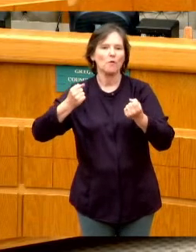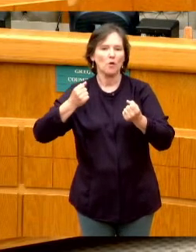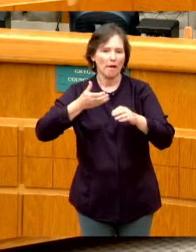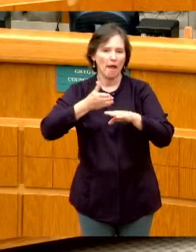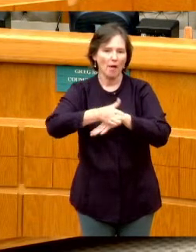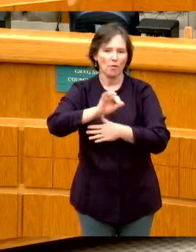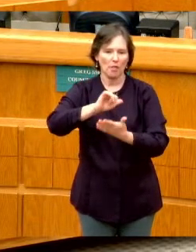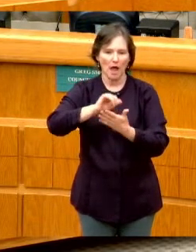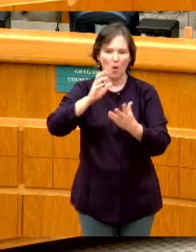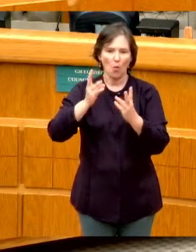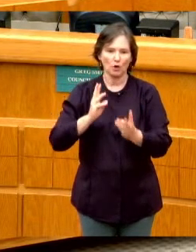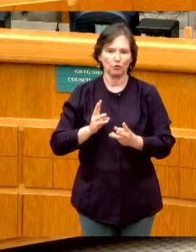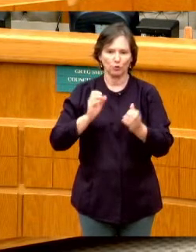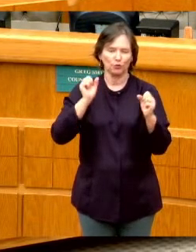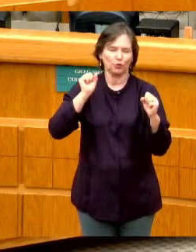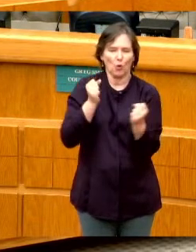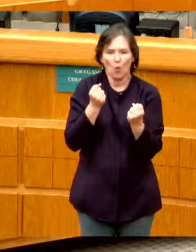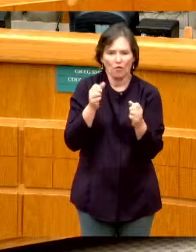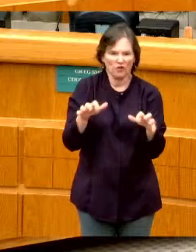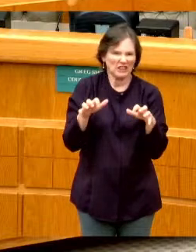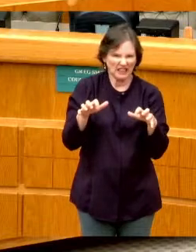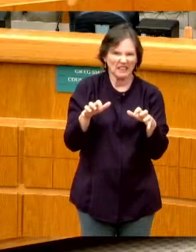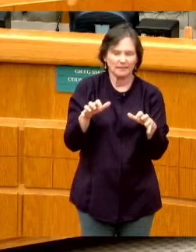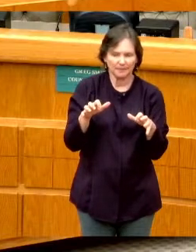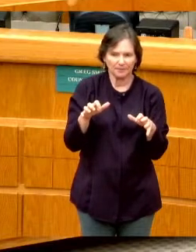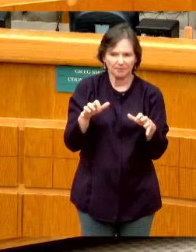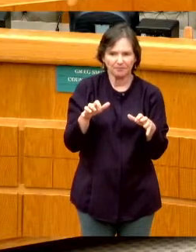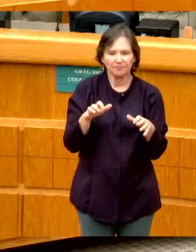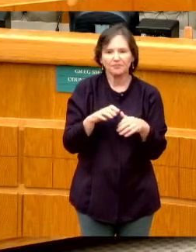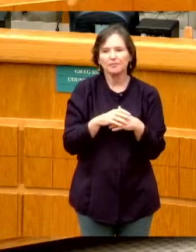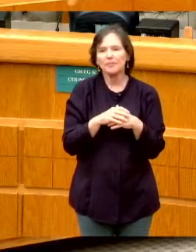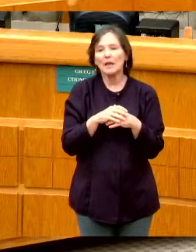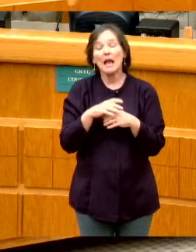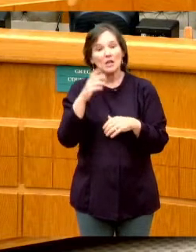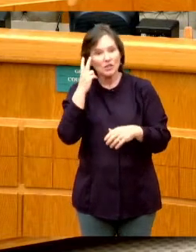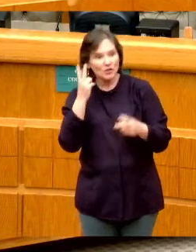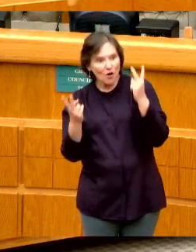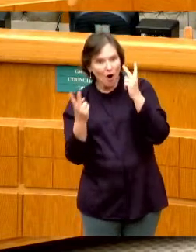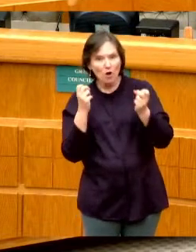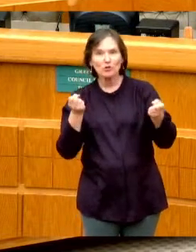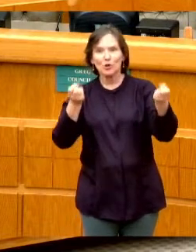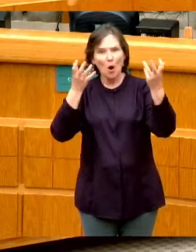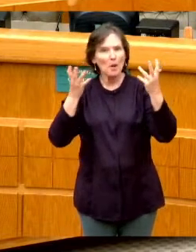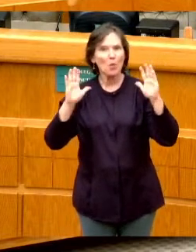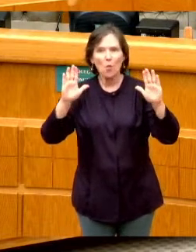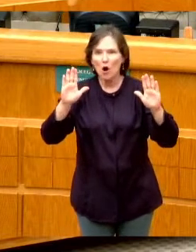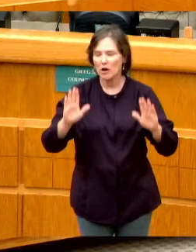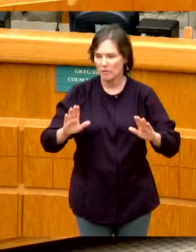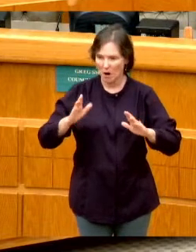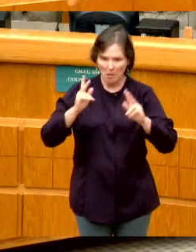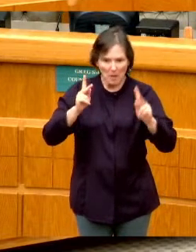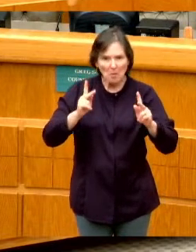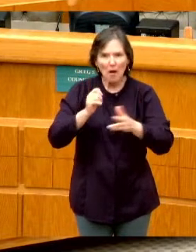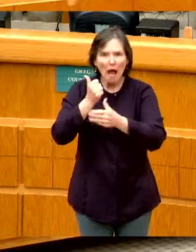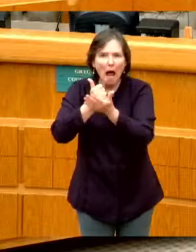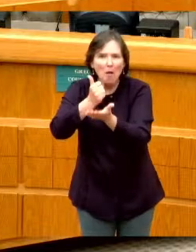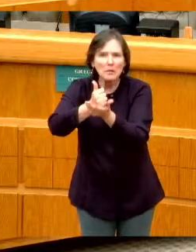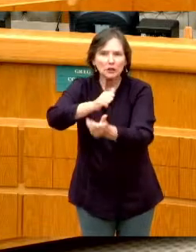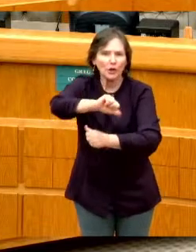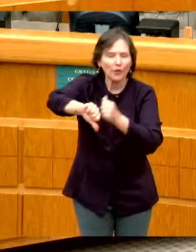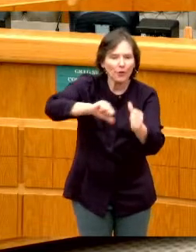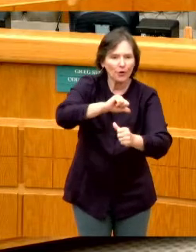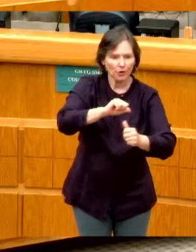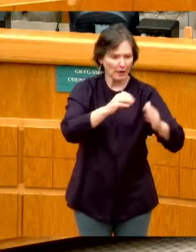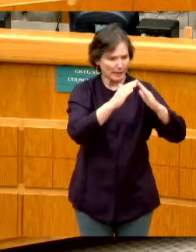I did see hope in our residents. Through neighbors helping neighbors, families, strangers coming together to aid